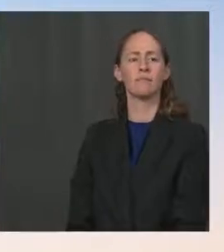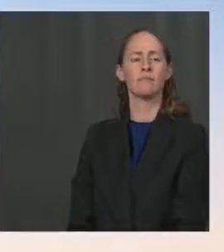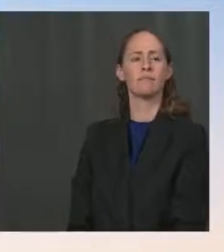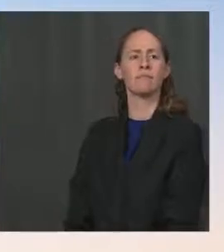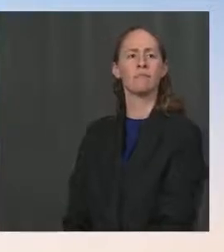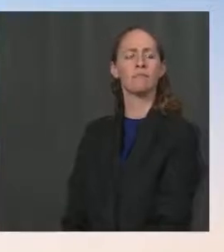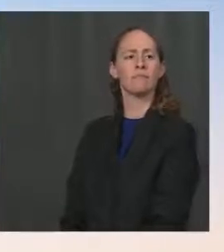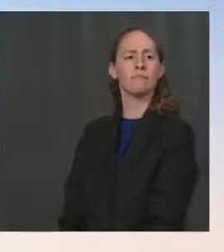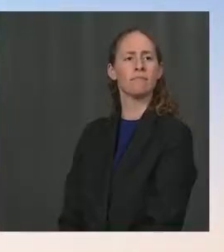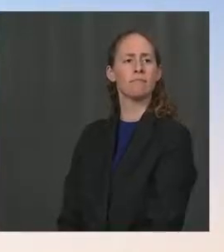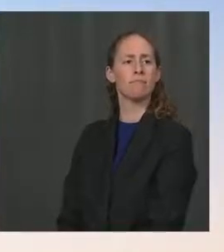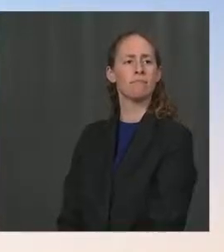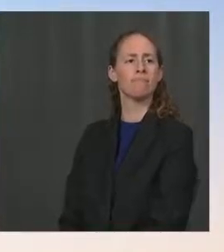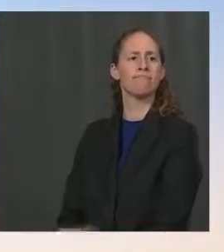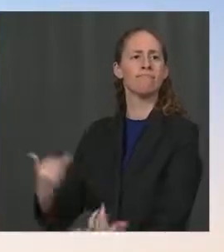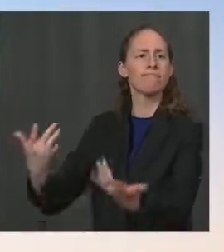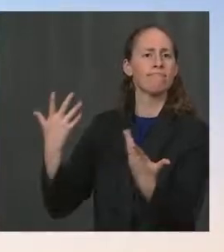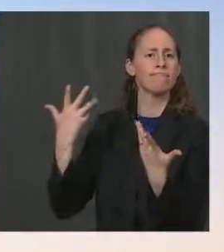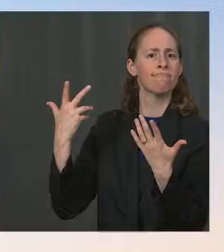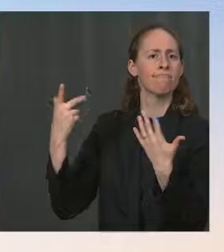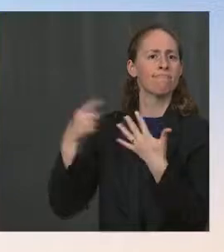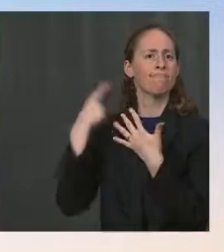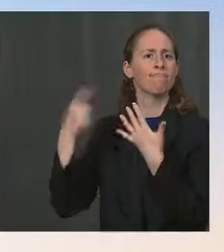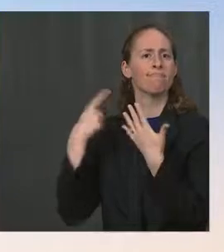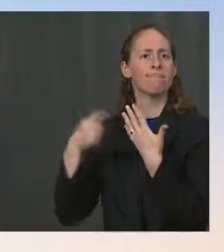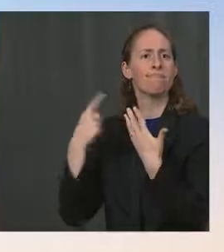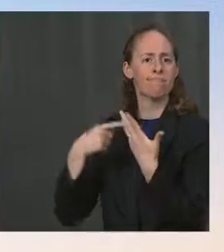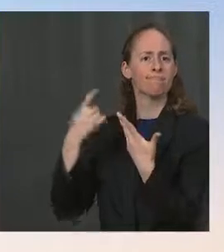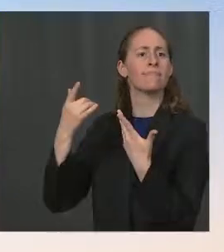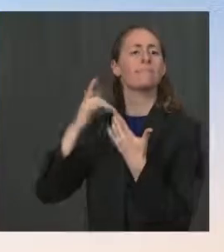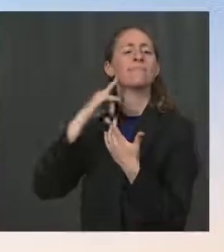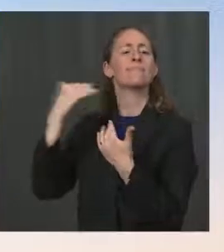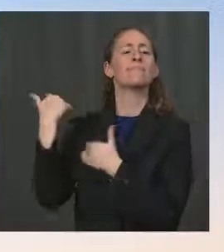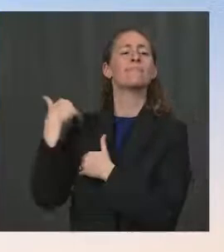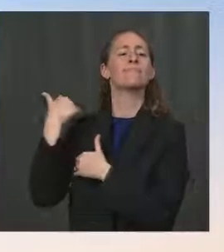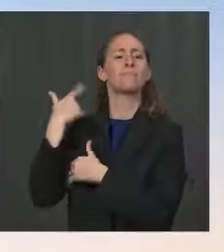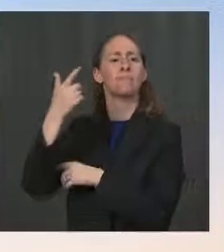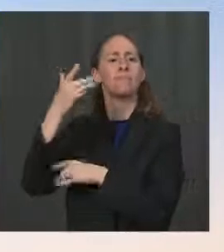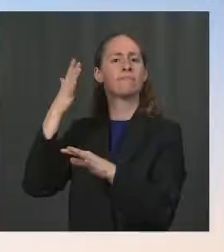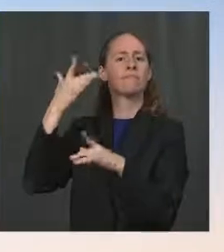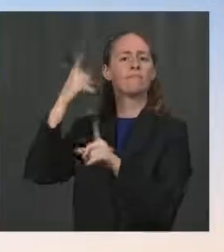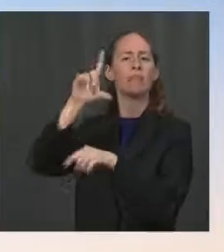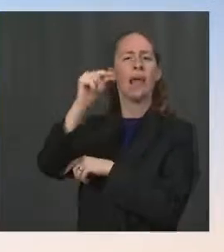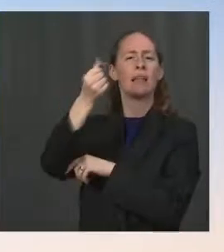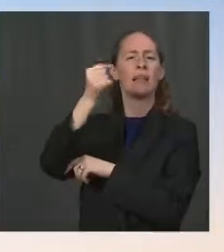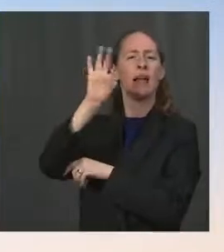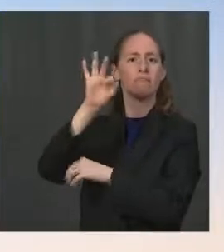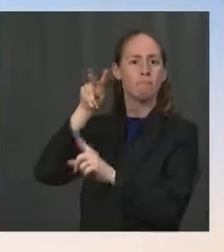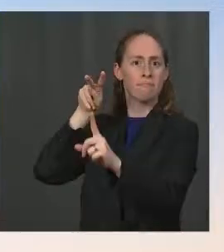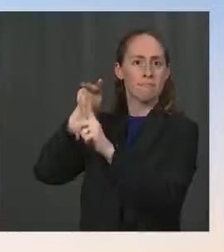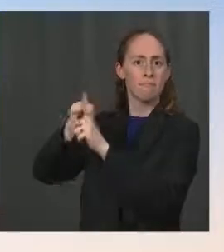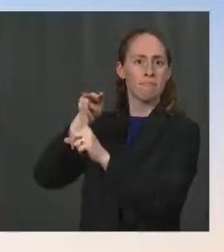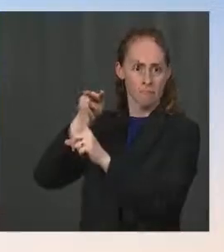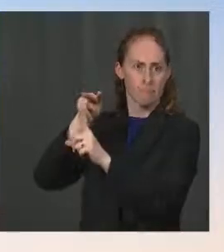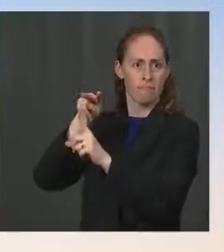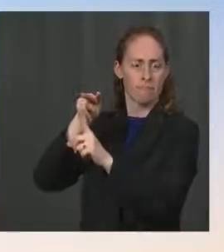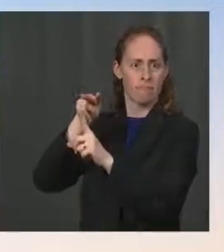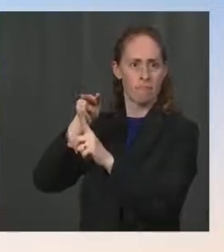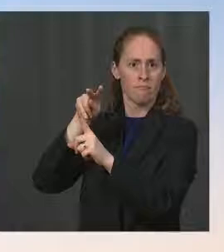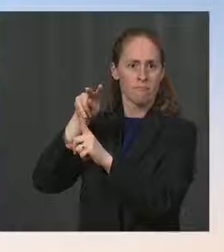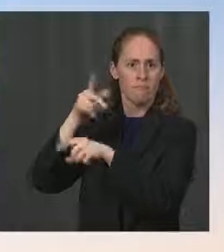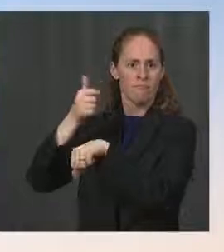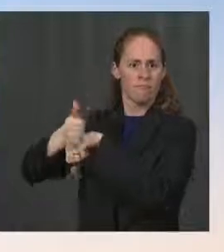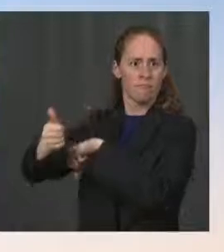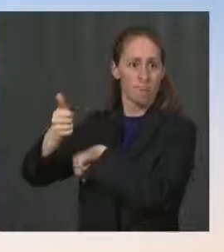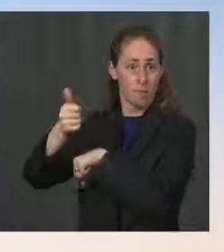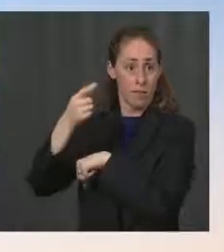that led up to the 2019 impeachment. I'm just wondering, did they factor in any way into the way the White House prepared for this meeting, specifically the fact that Hunter Biden